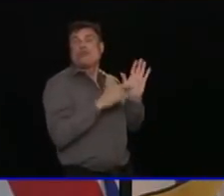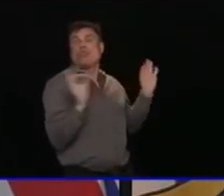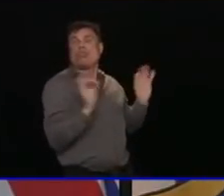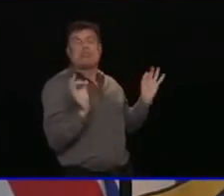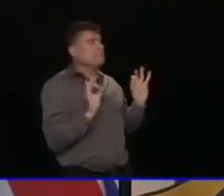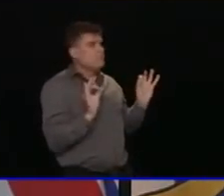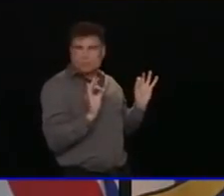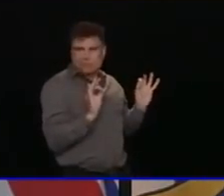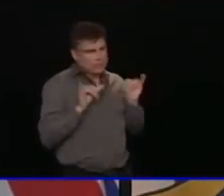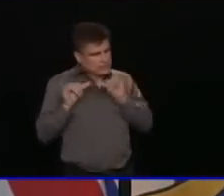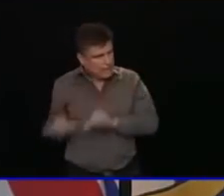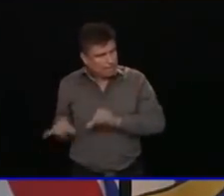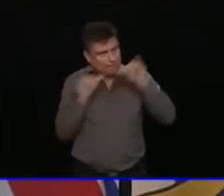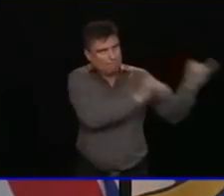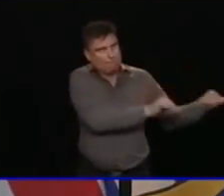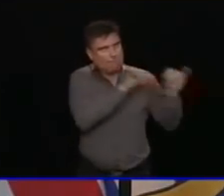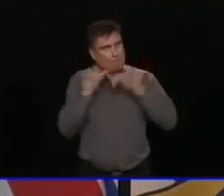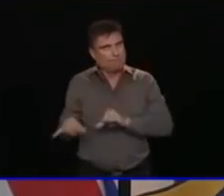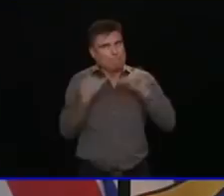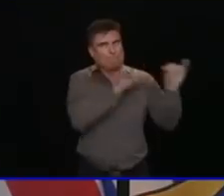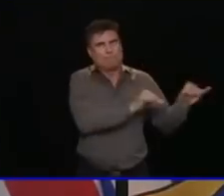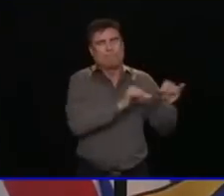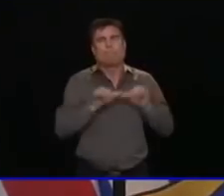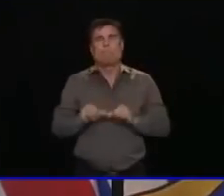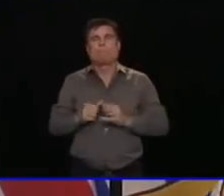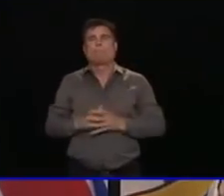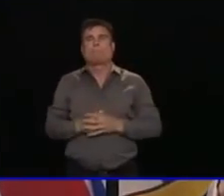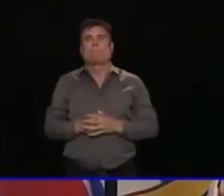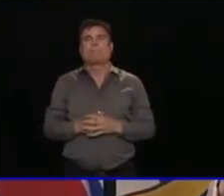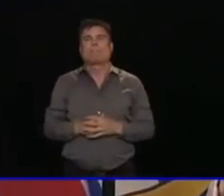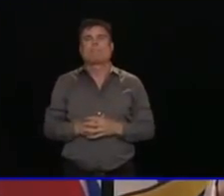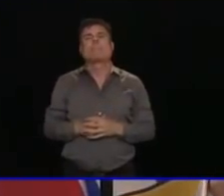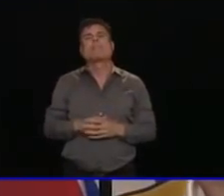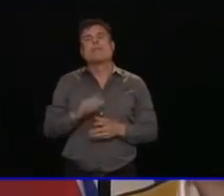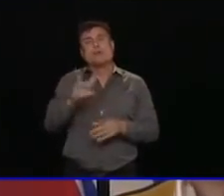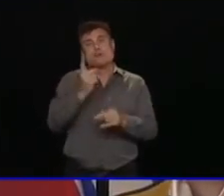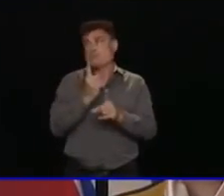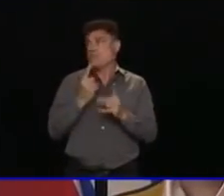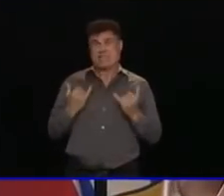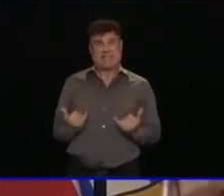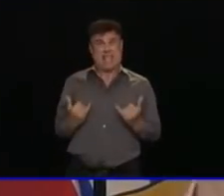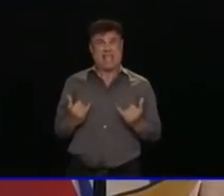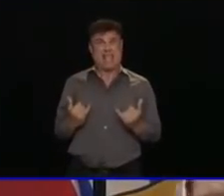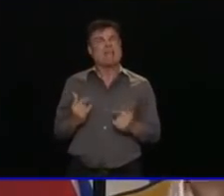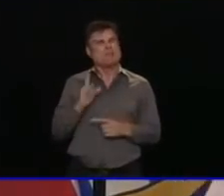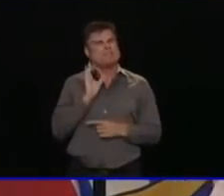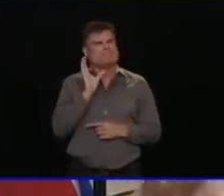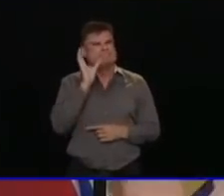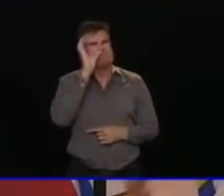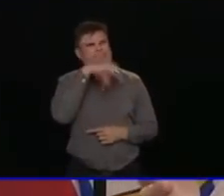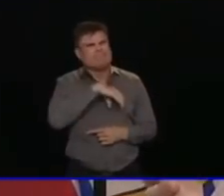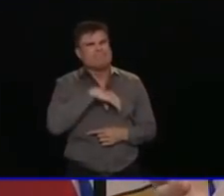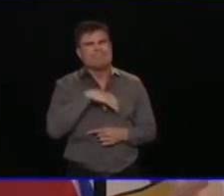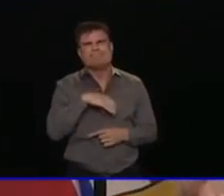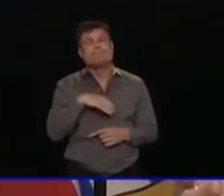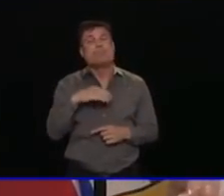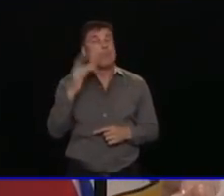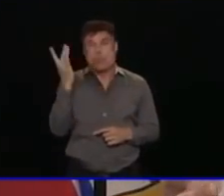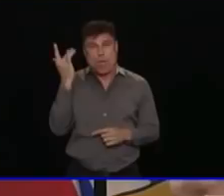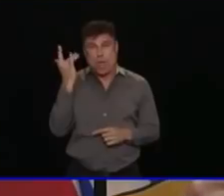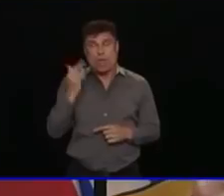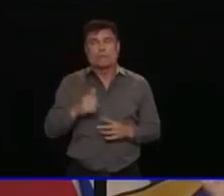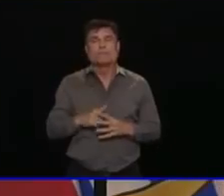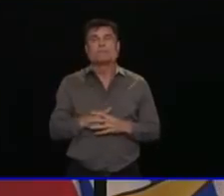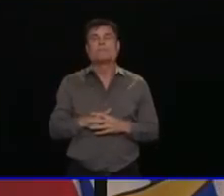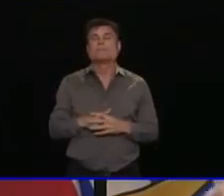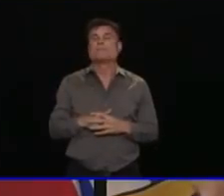in a strange place, because until we have the ability to protect the population from this virus,